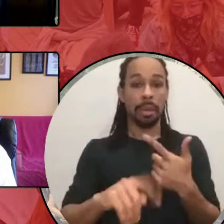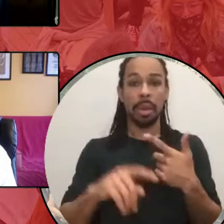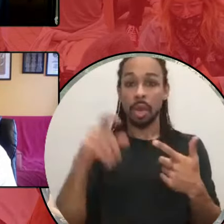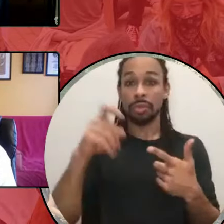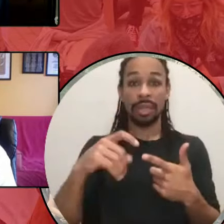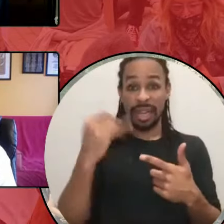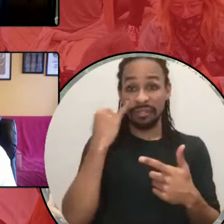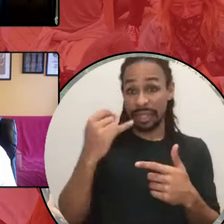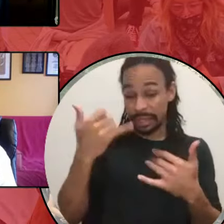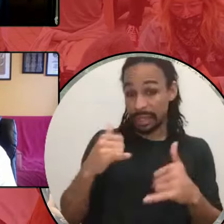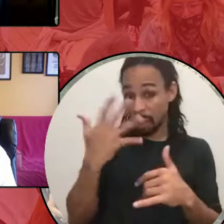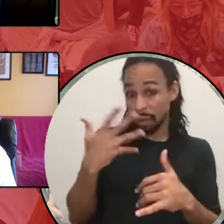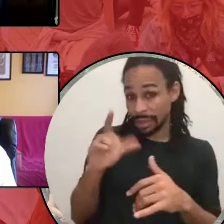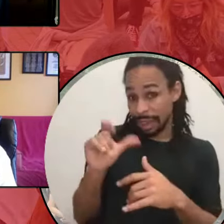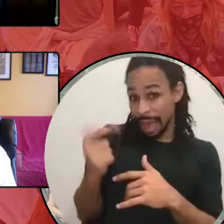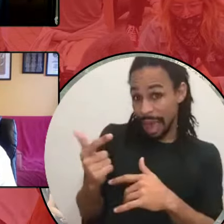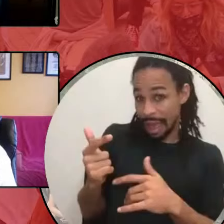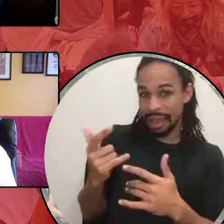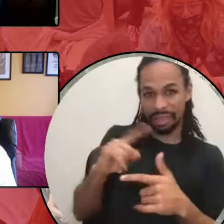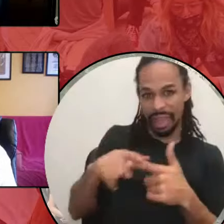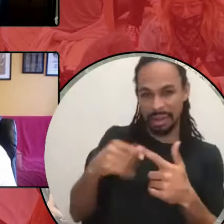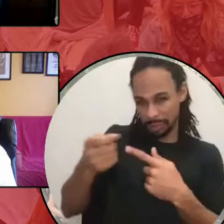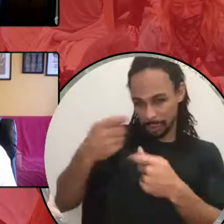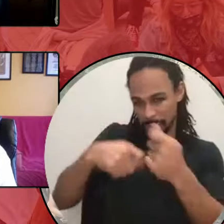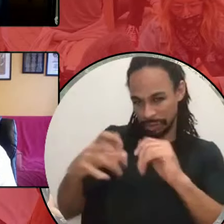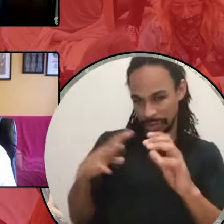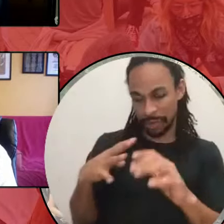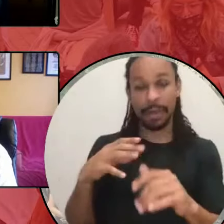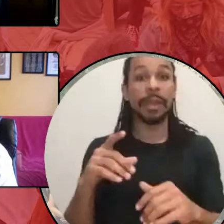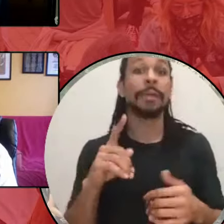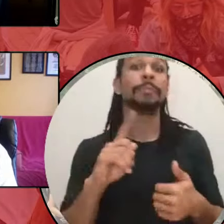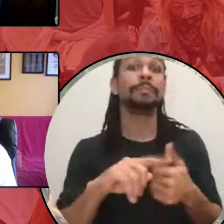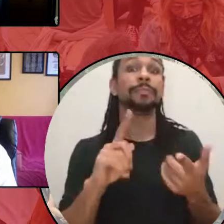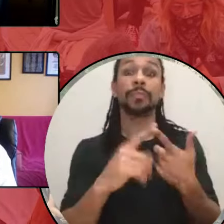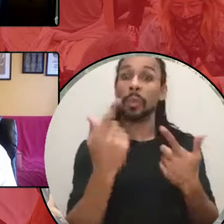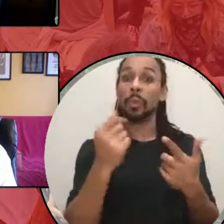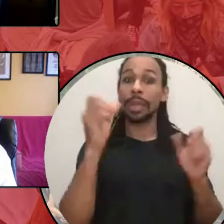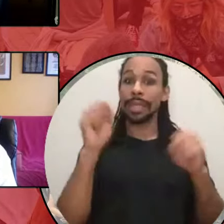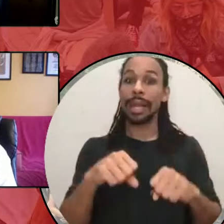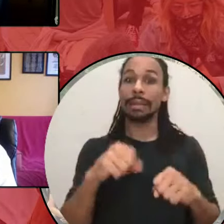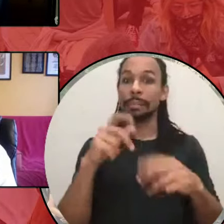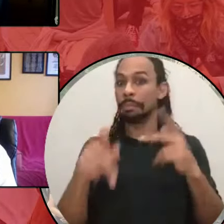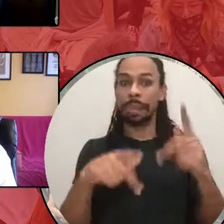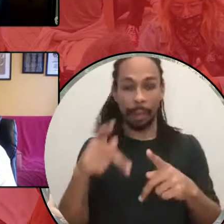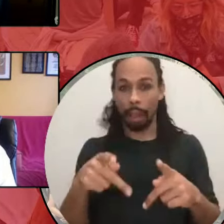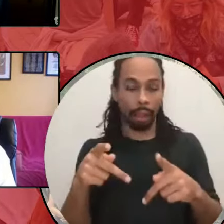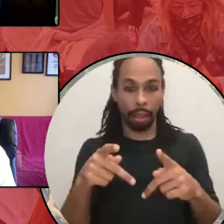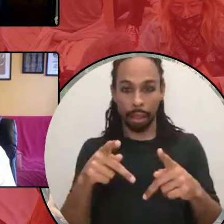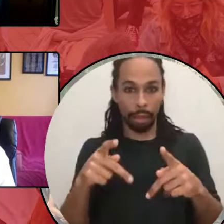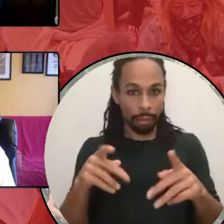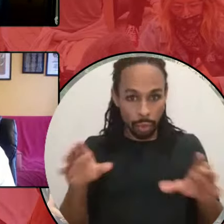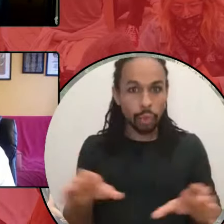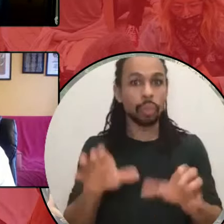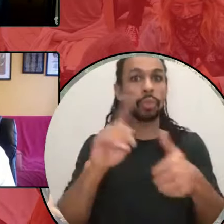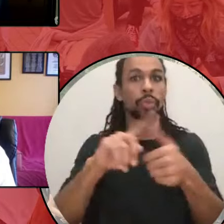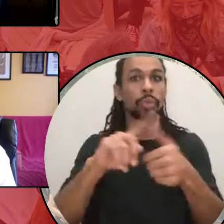power build? And what is a movement-focused way to build our way